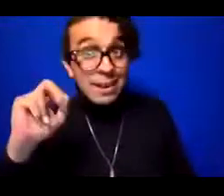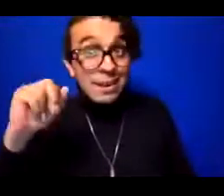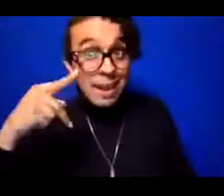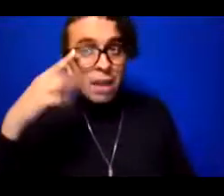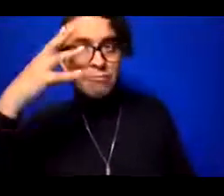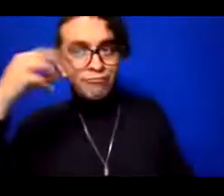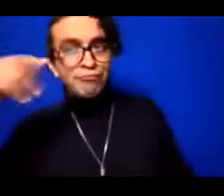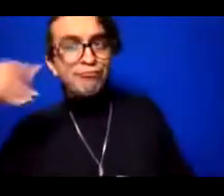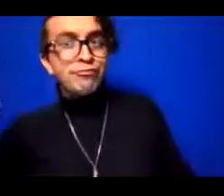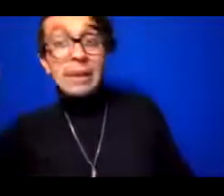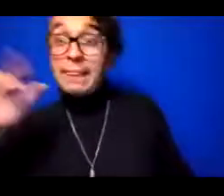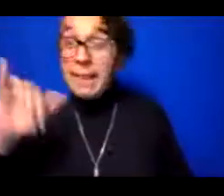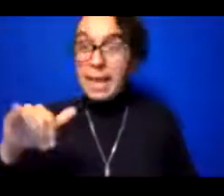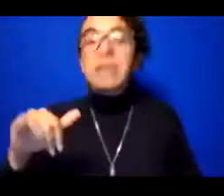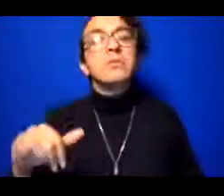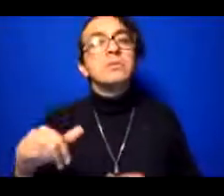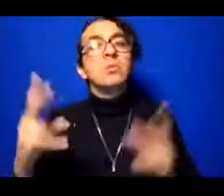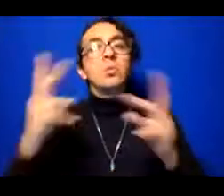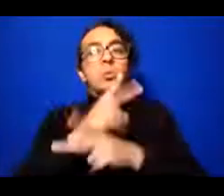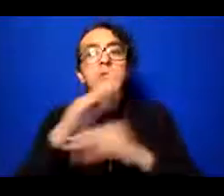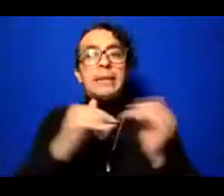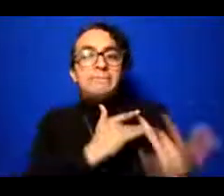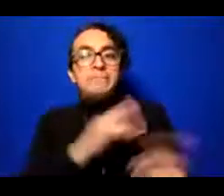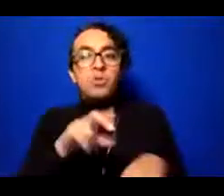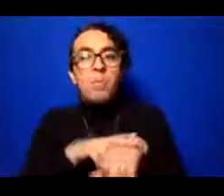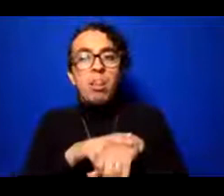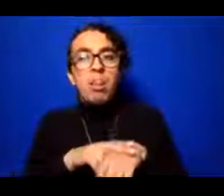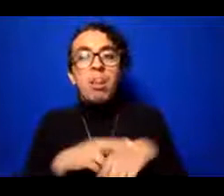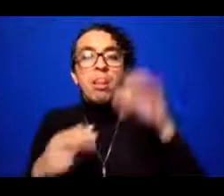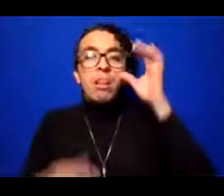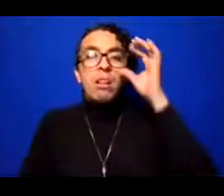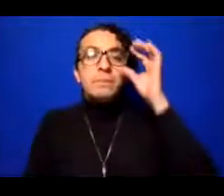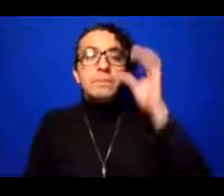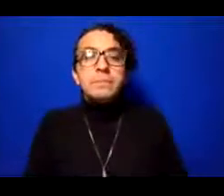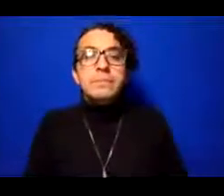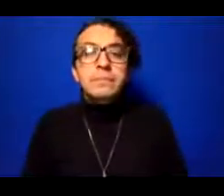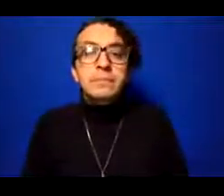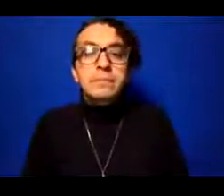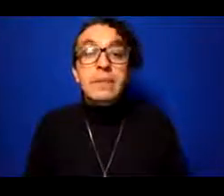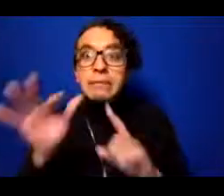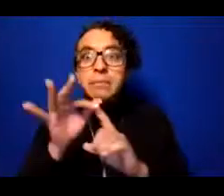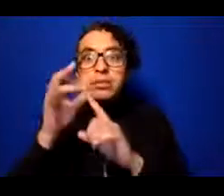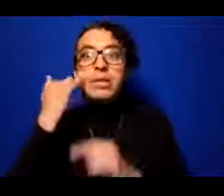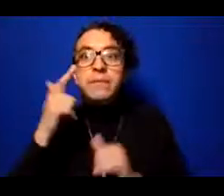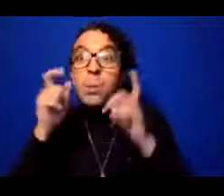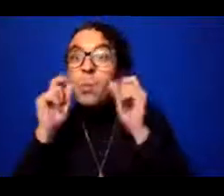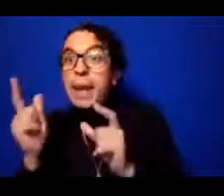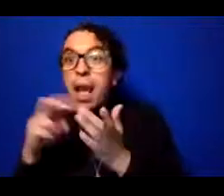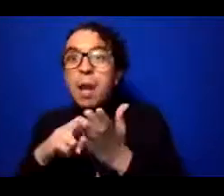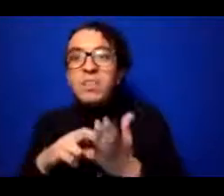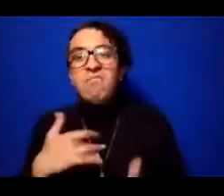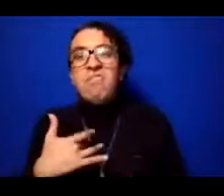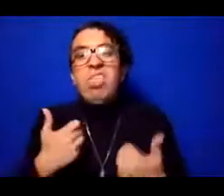think, okay, this is more an extensive amount of sleep than they would normally need, especially if they're waking up and they're not feeling